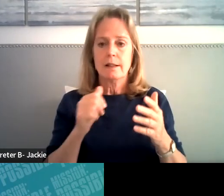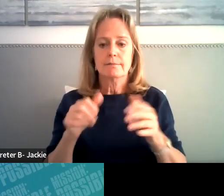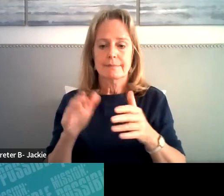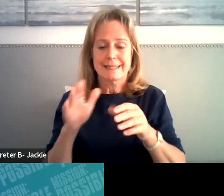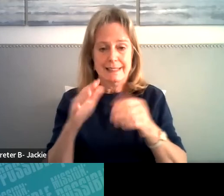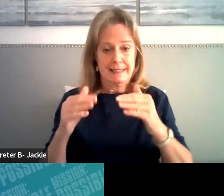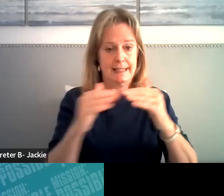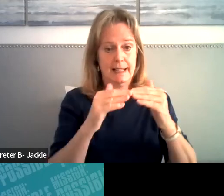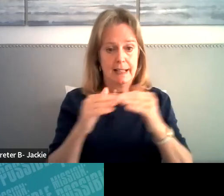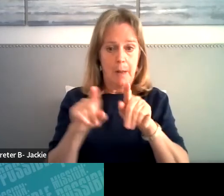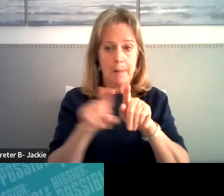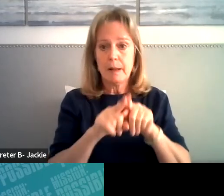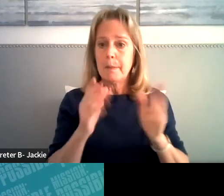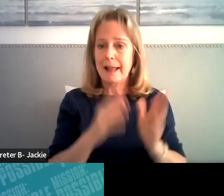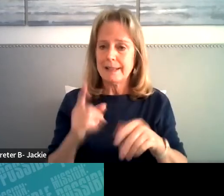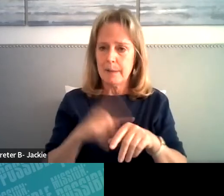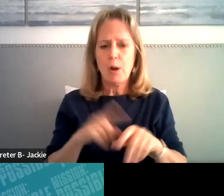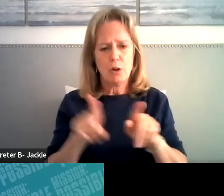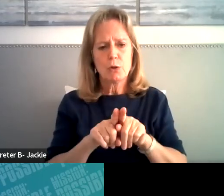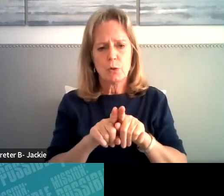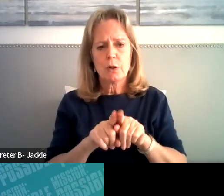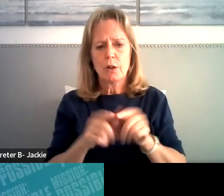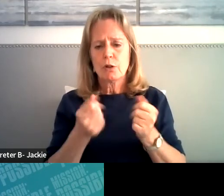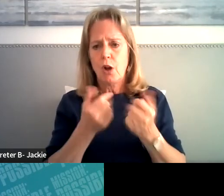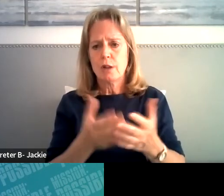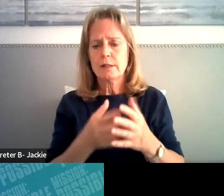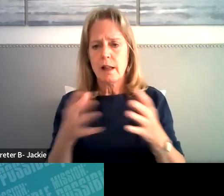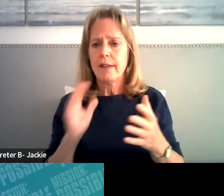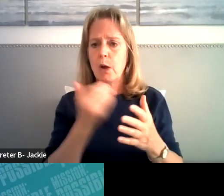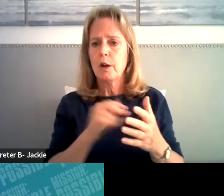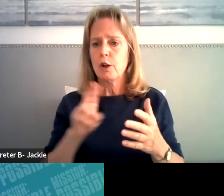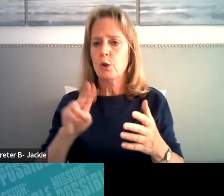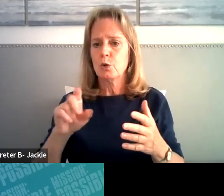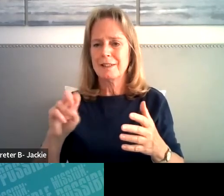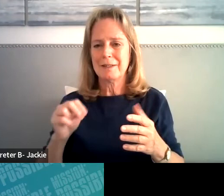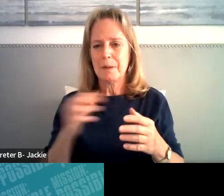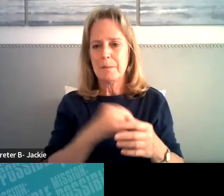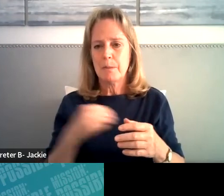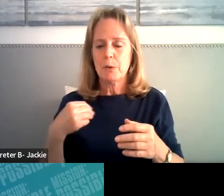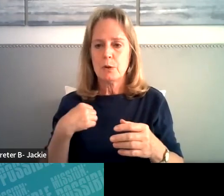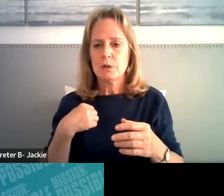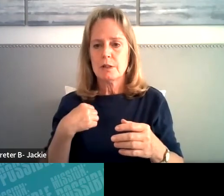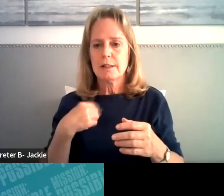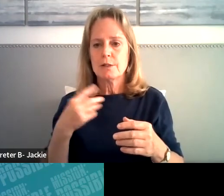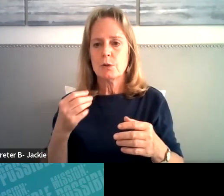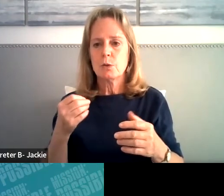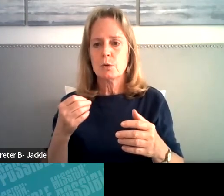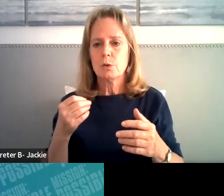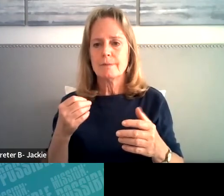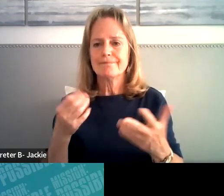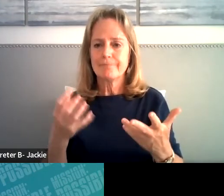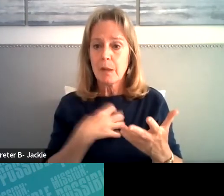in workload, which also prompted a lot of our union members to complain